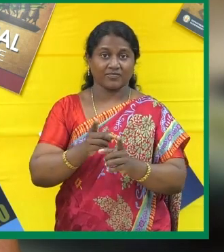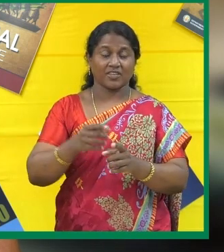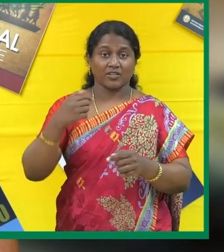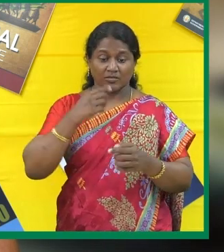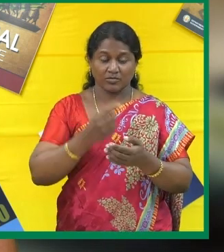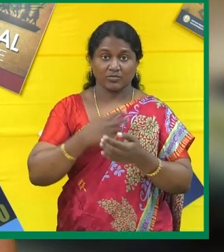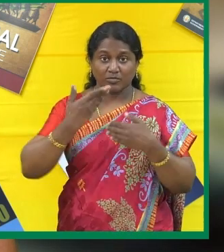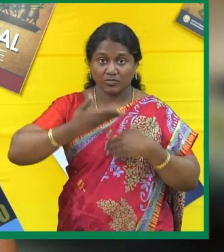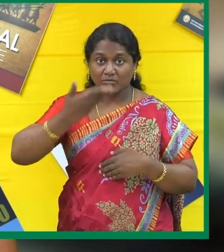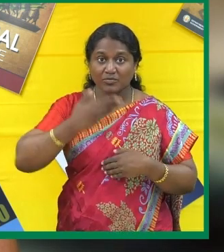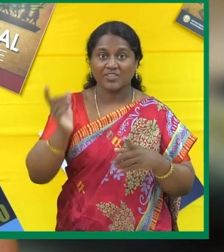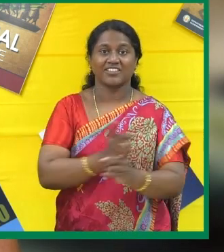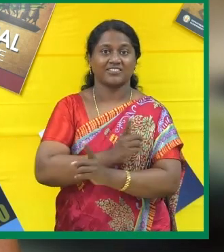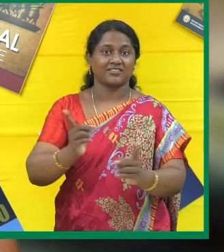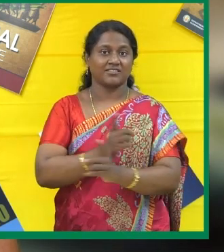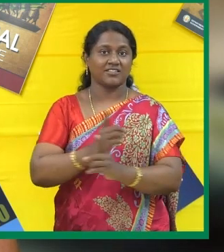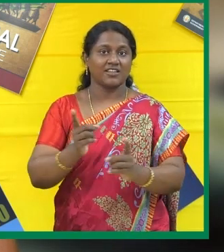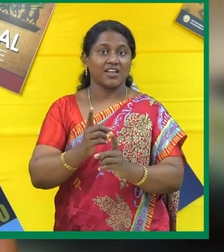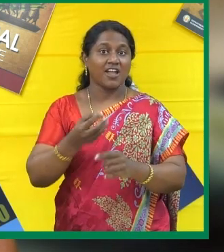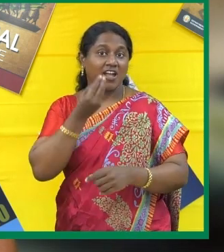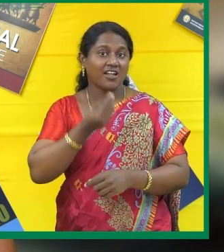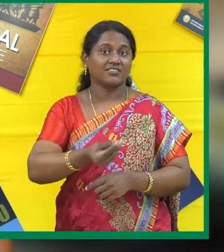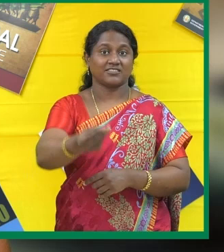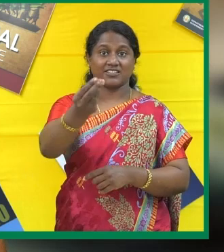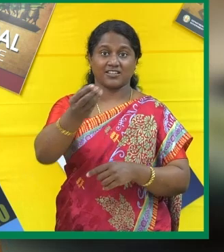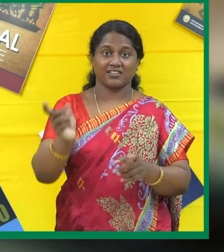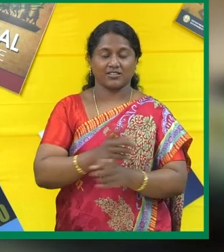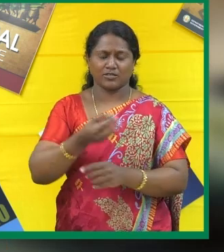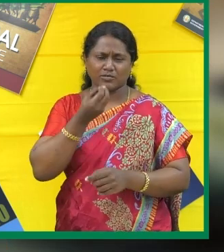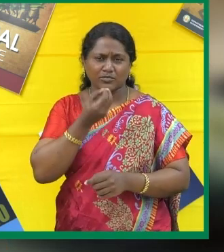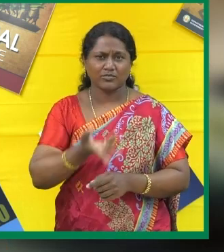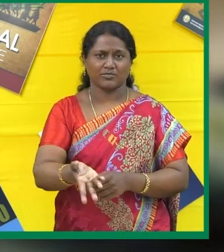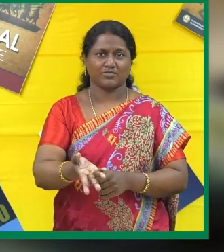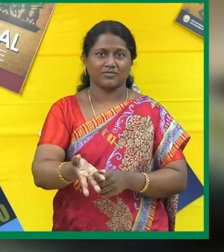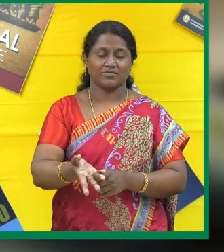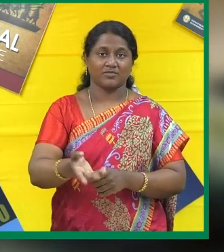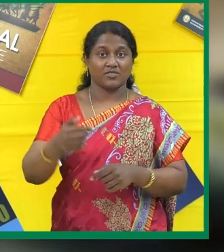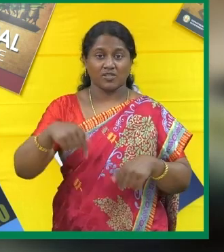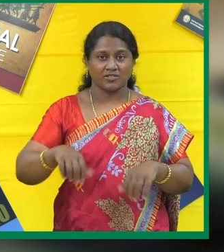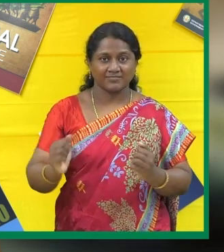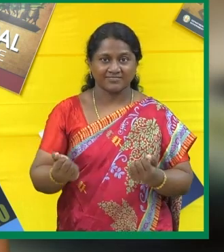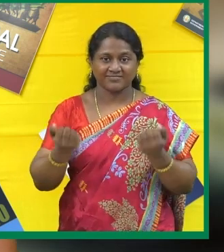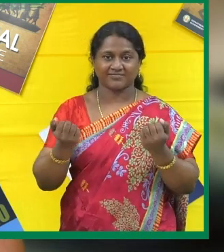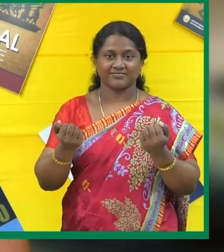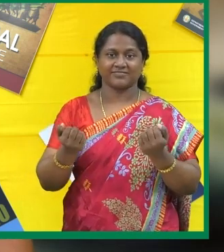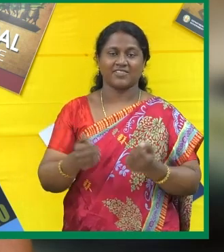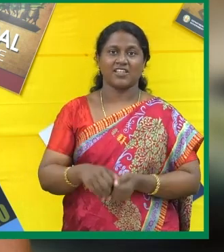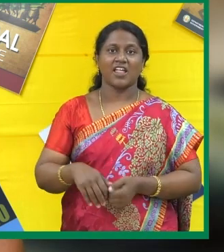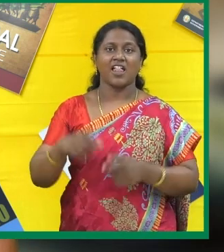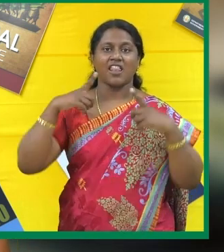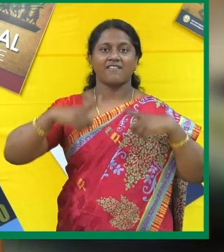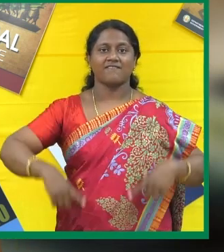by music or like a song. If you study means it is easy for you. So shall we try?